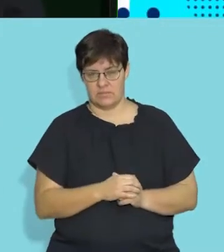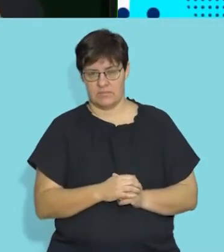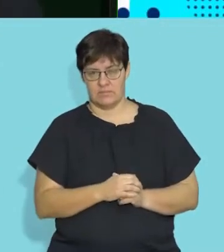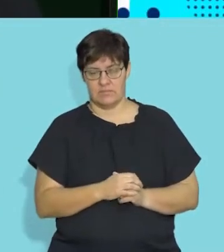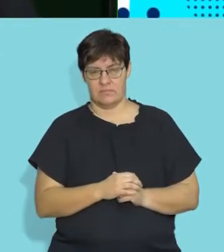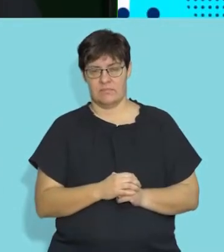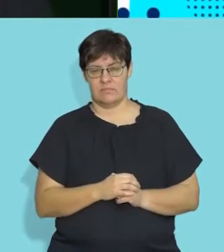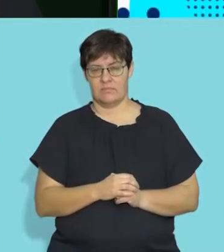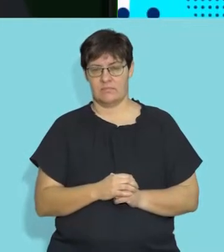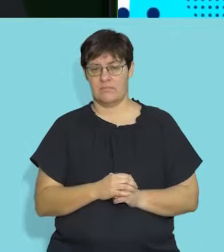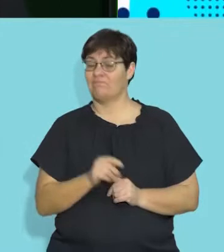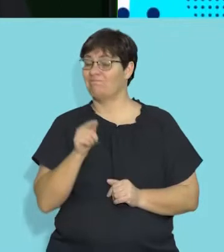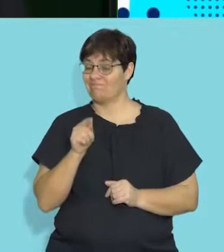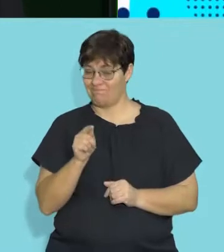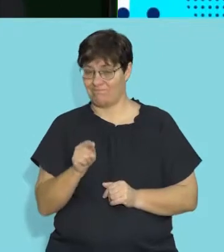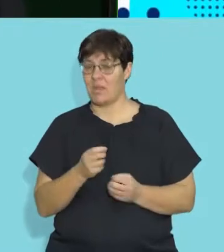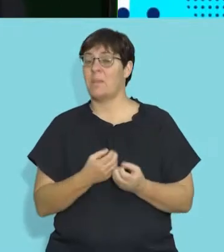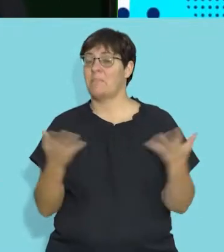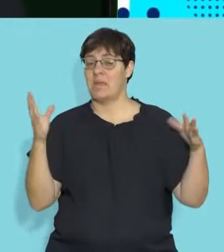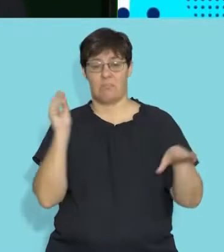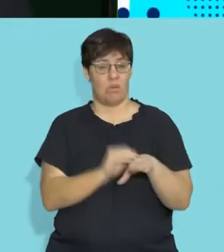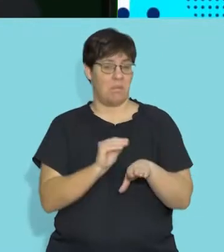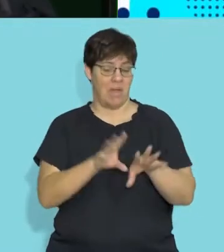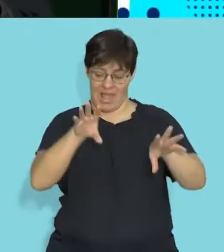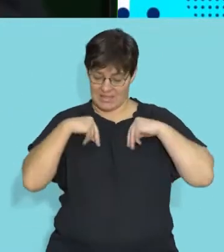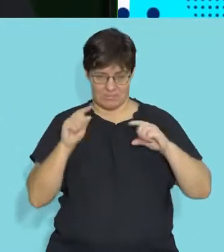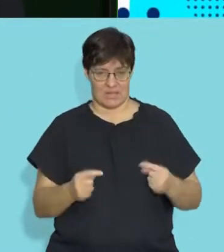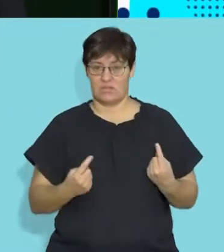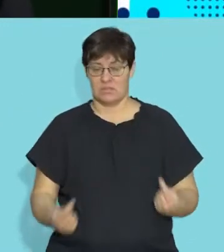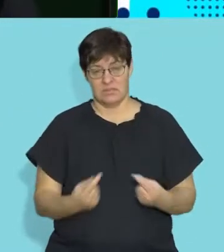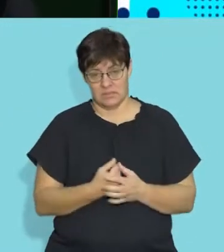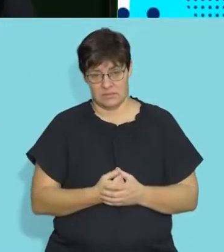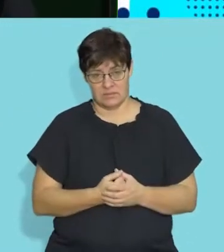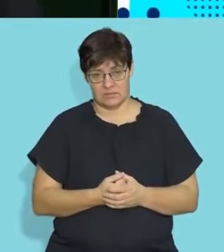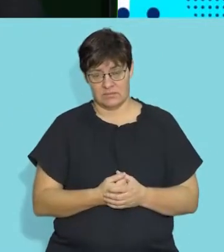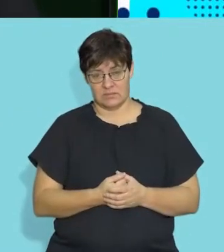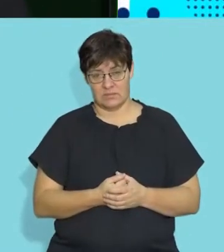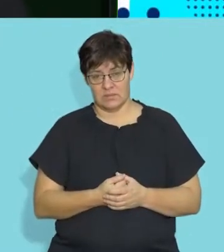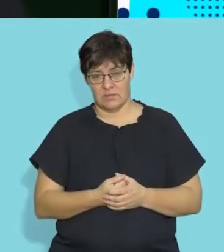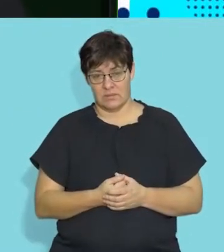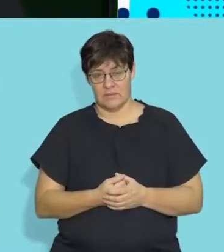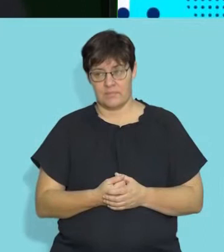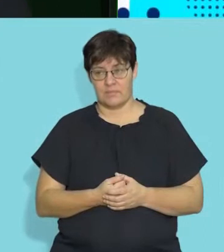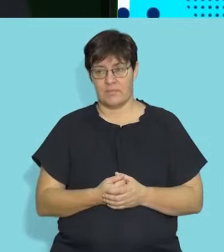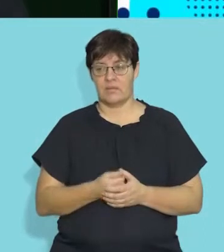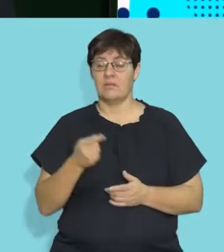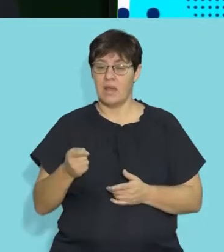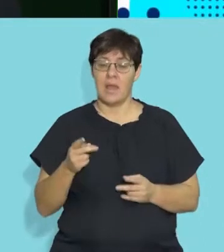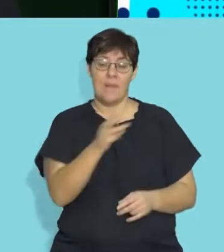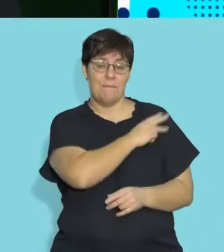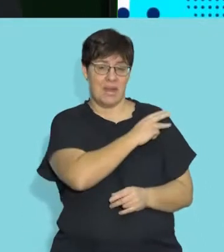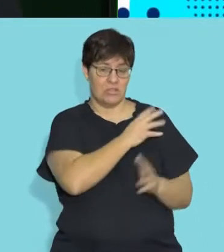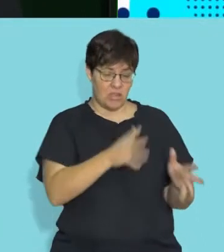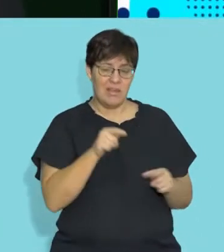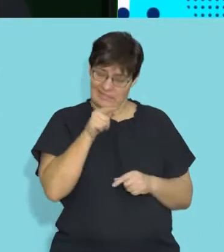is definitely unacceptable in terms of the operations of that branch. The manager is responsible